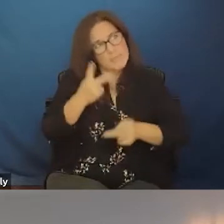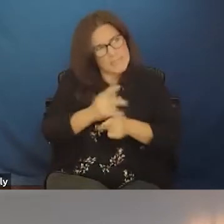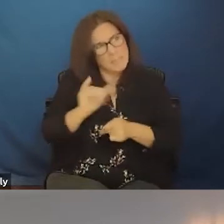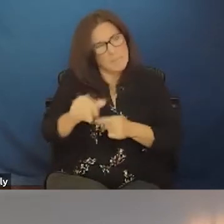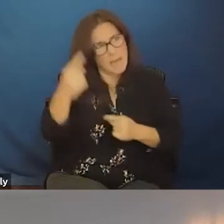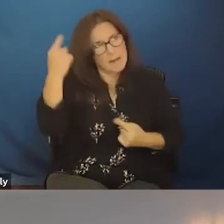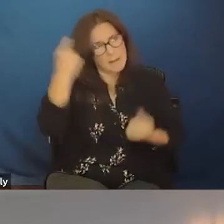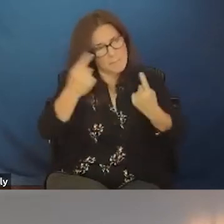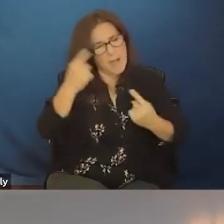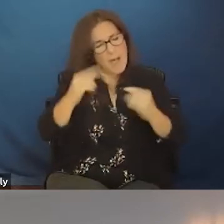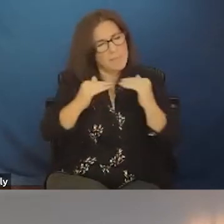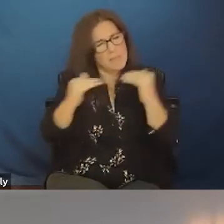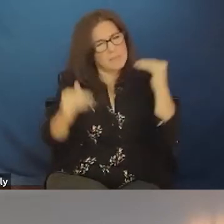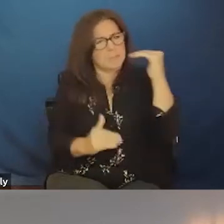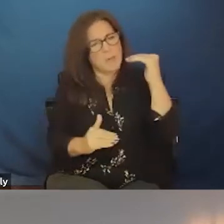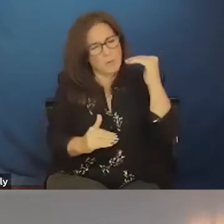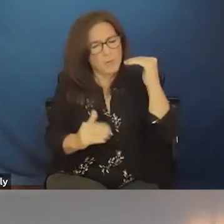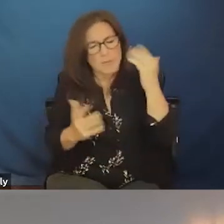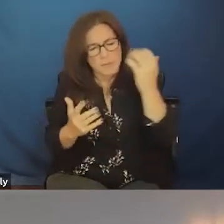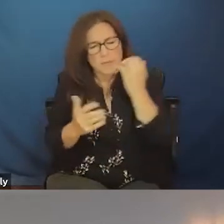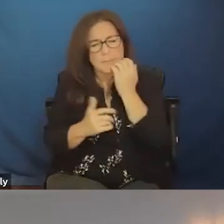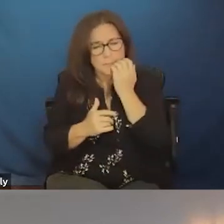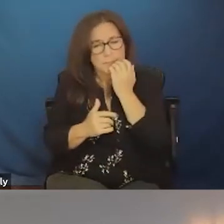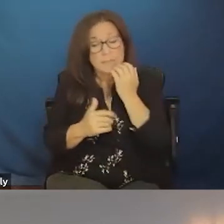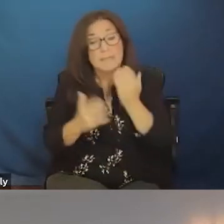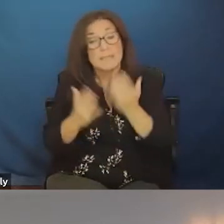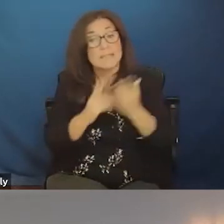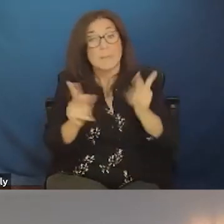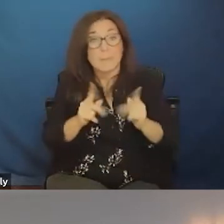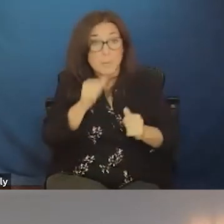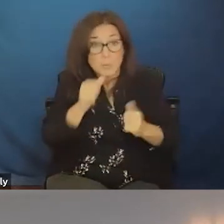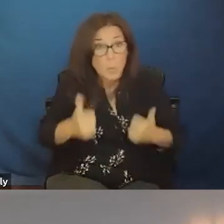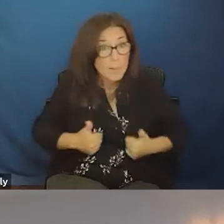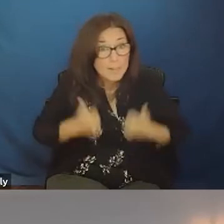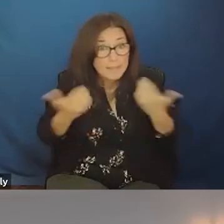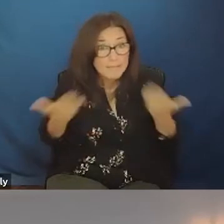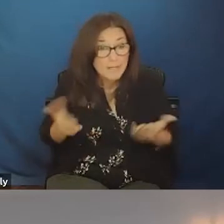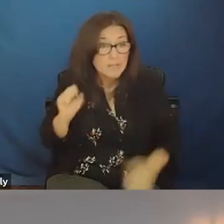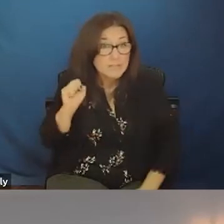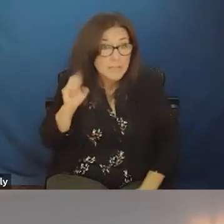because it really, like some people who don't live in this town and just